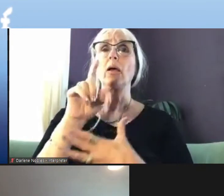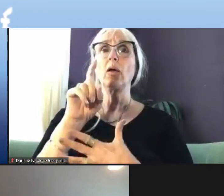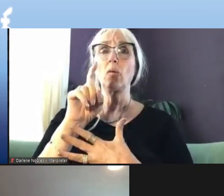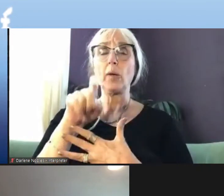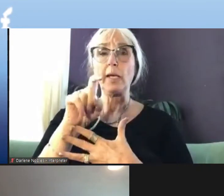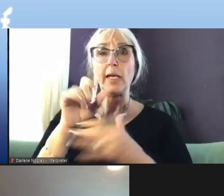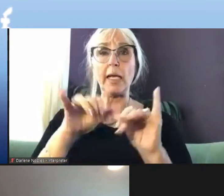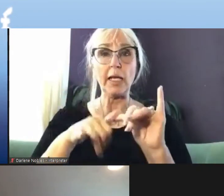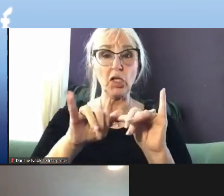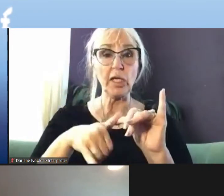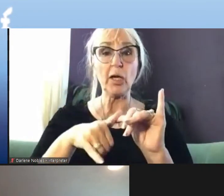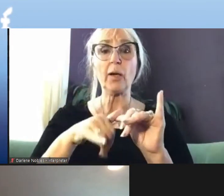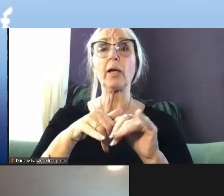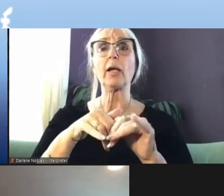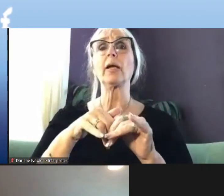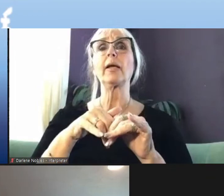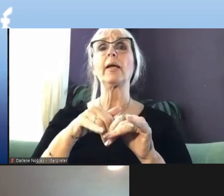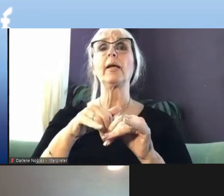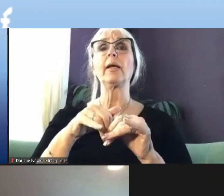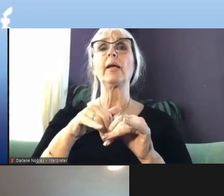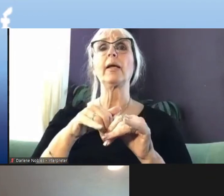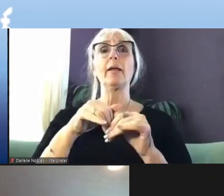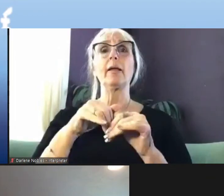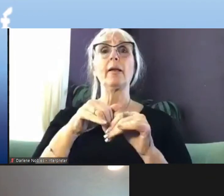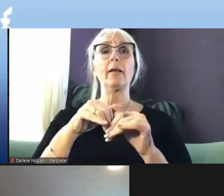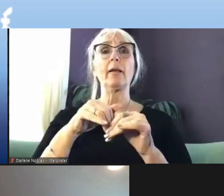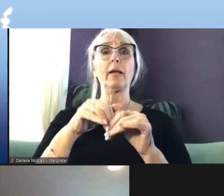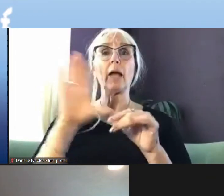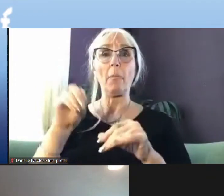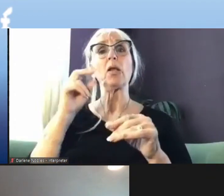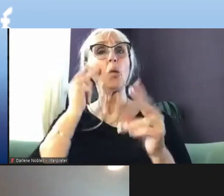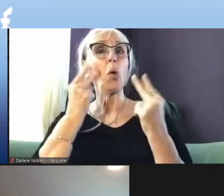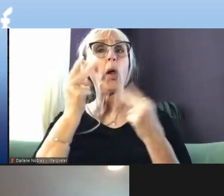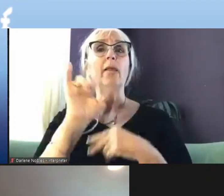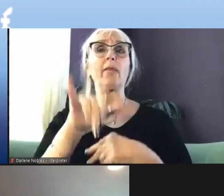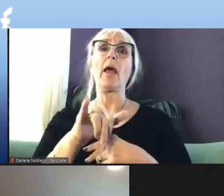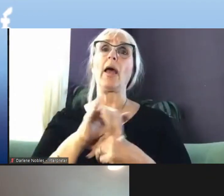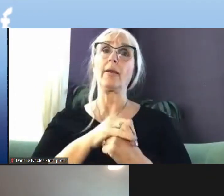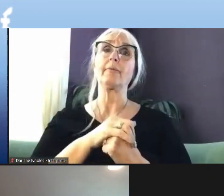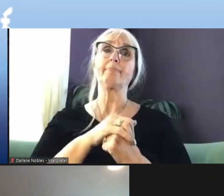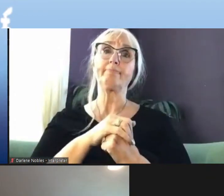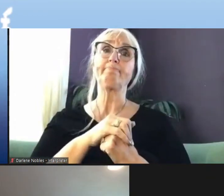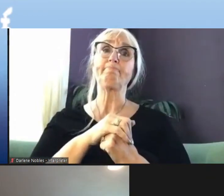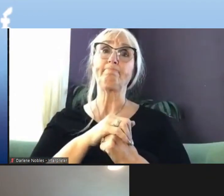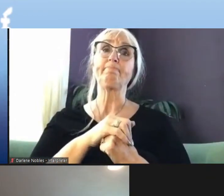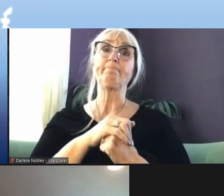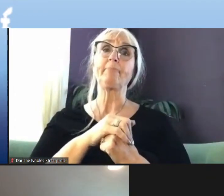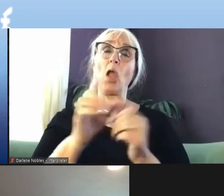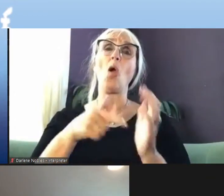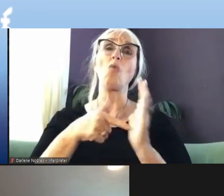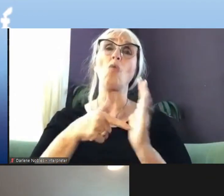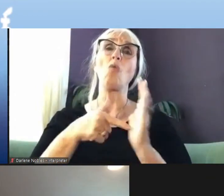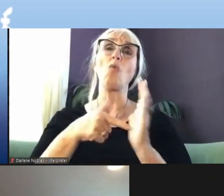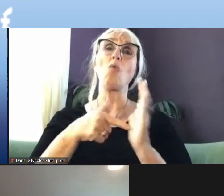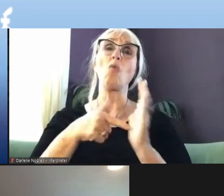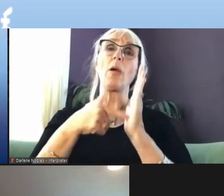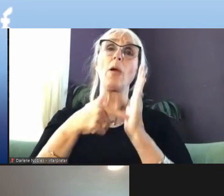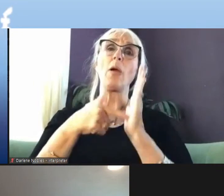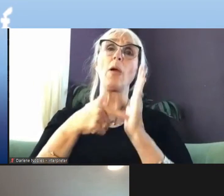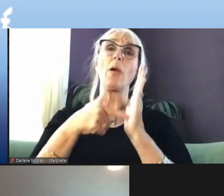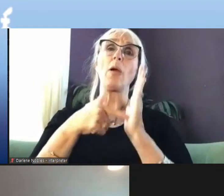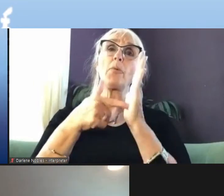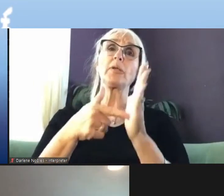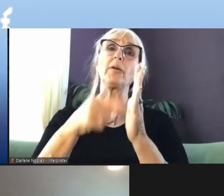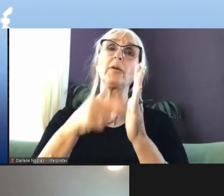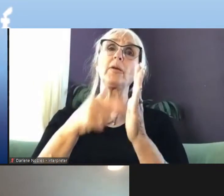type entity to look at that. Tom Ray is representative for LAN, is doing that,